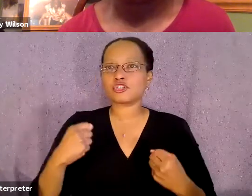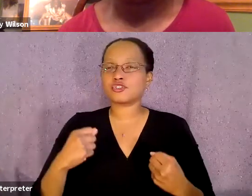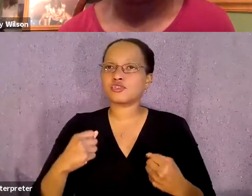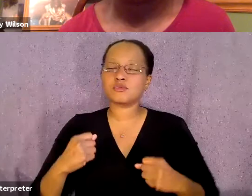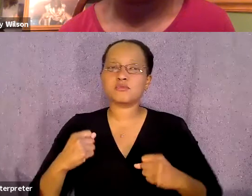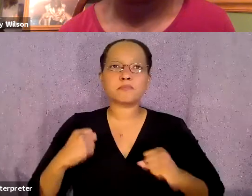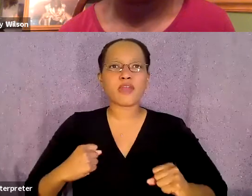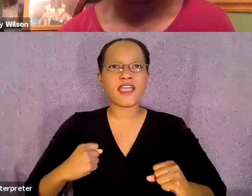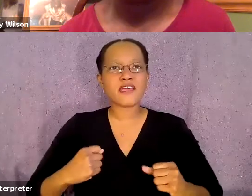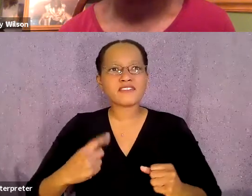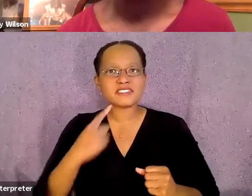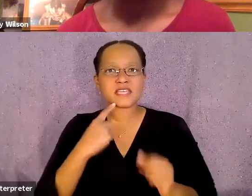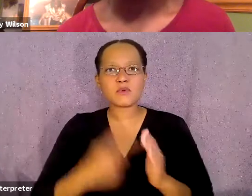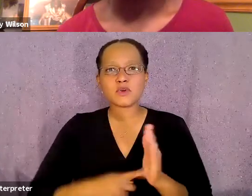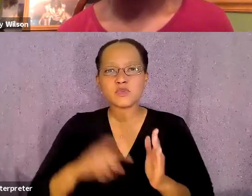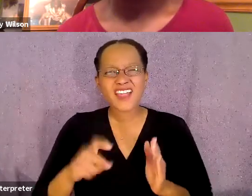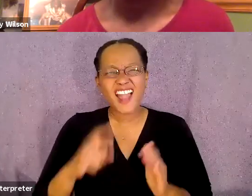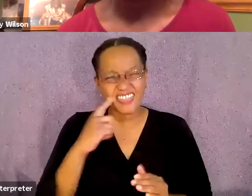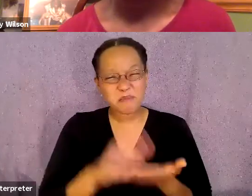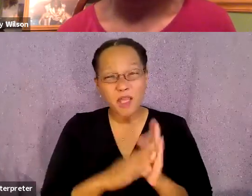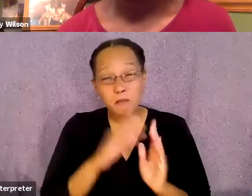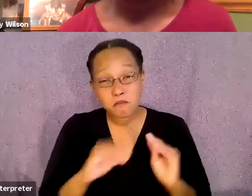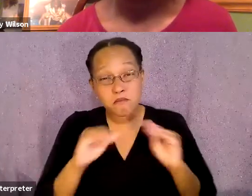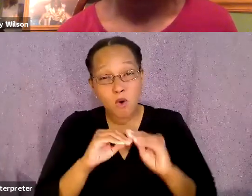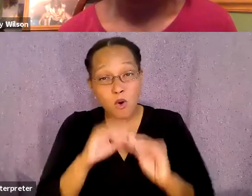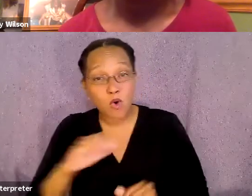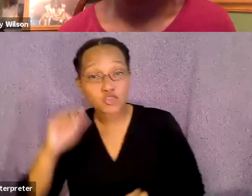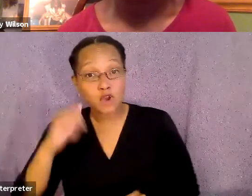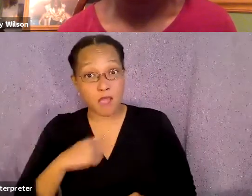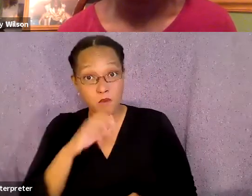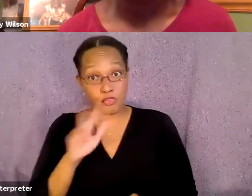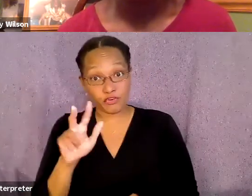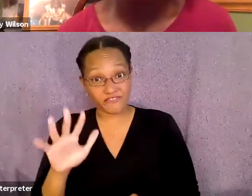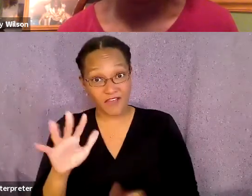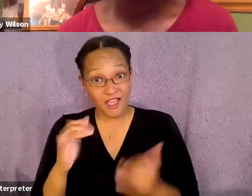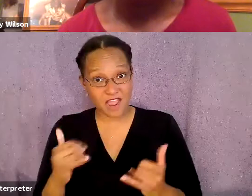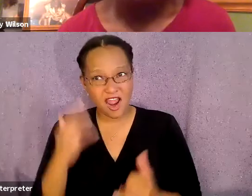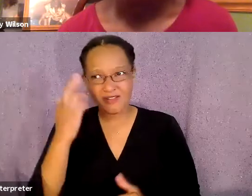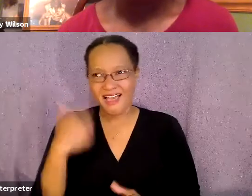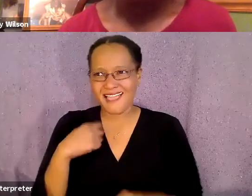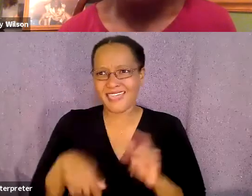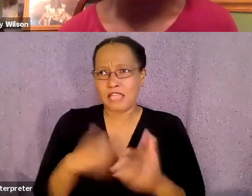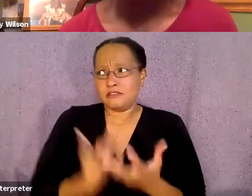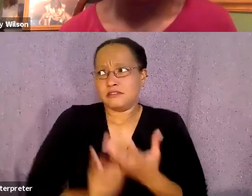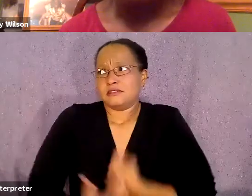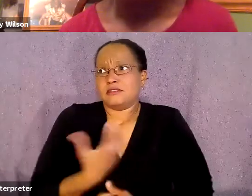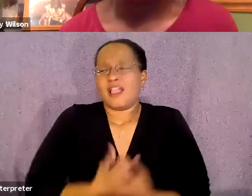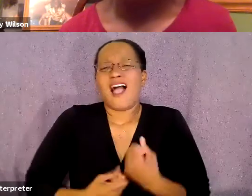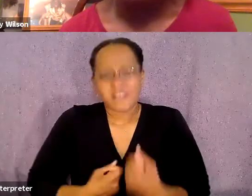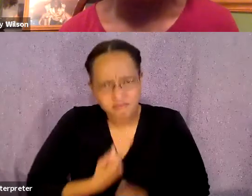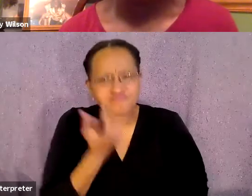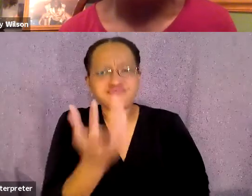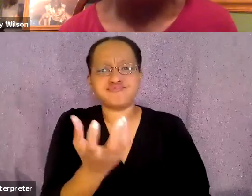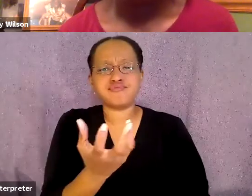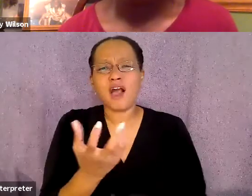think the older you get, you know, at 35, I realized that I need to say what I need to say and not hold it in and not have those regrets like, oh, I should have